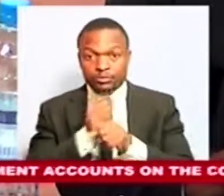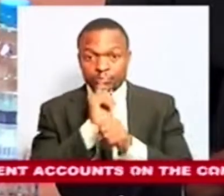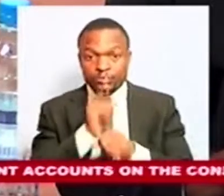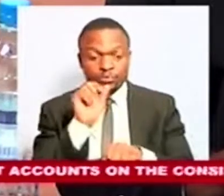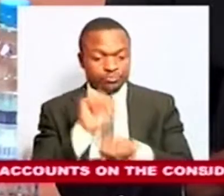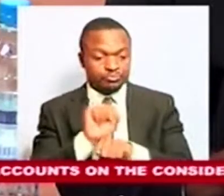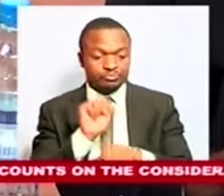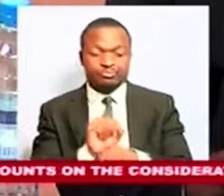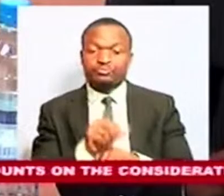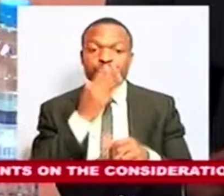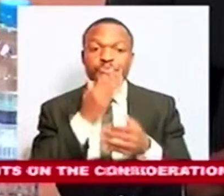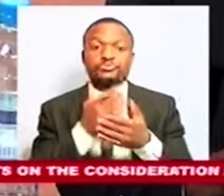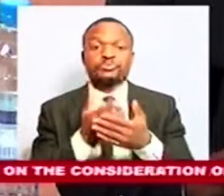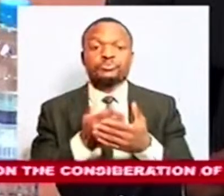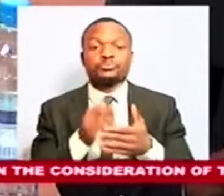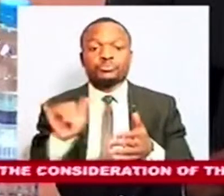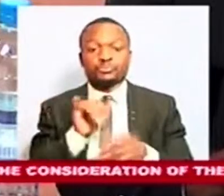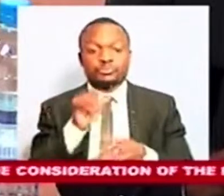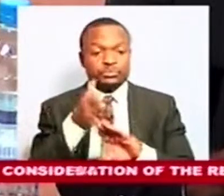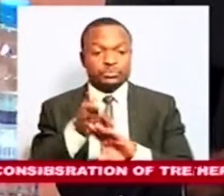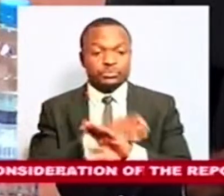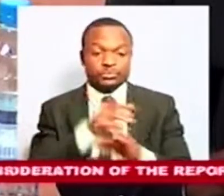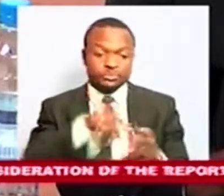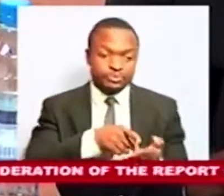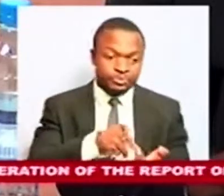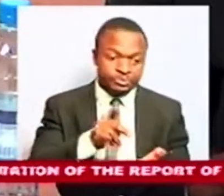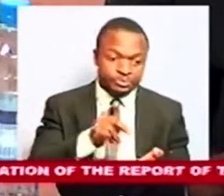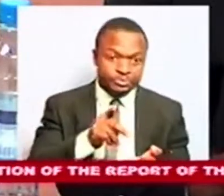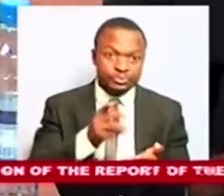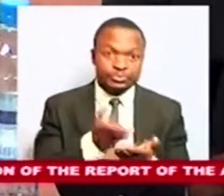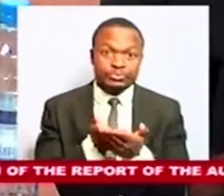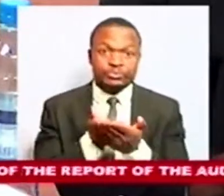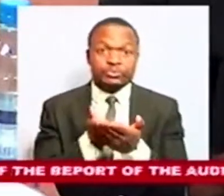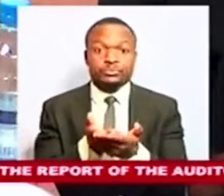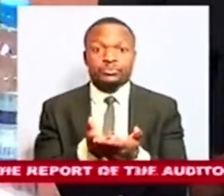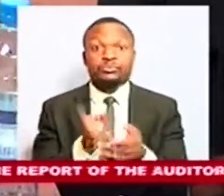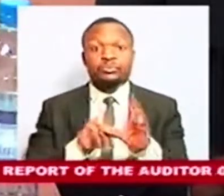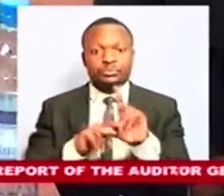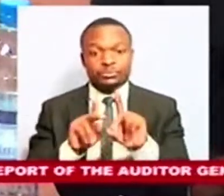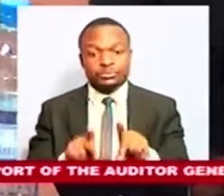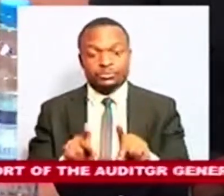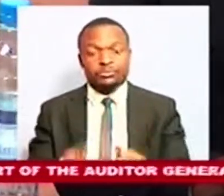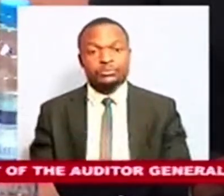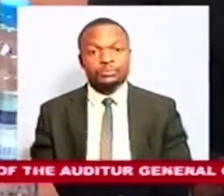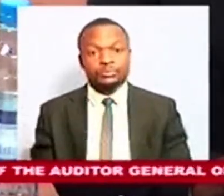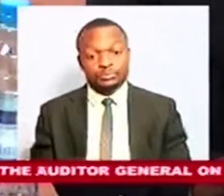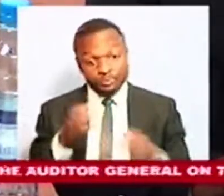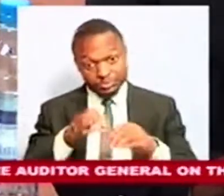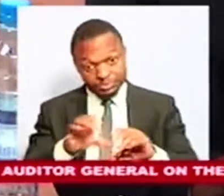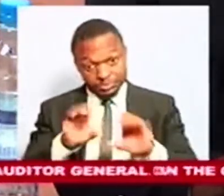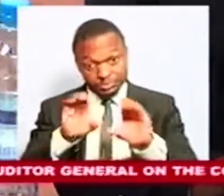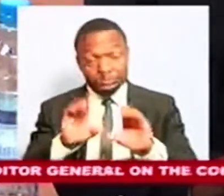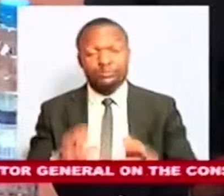of a good standard before making any payments. I submit, Honorable Chair. Proceed.